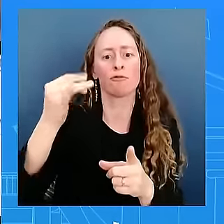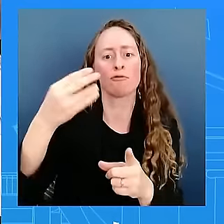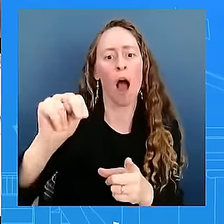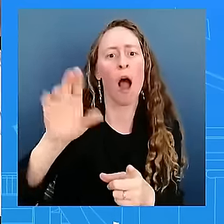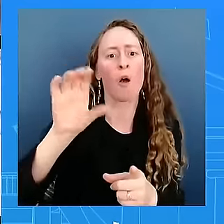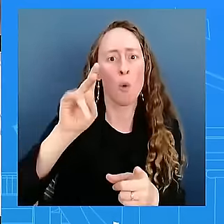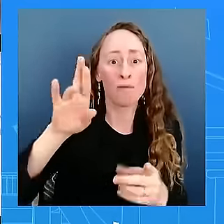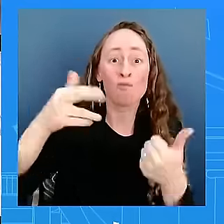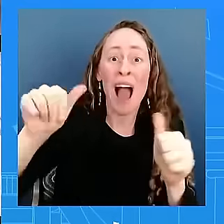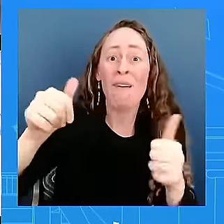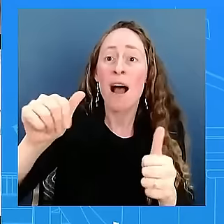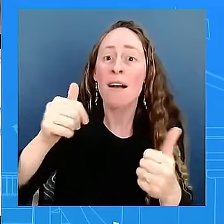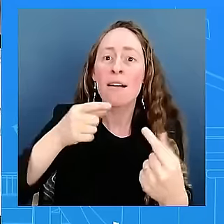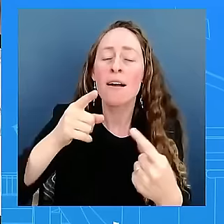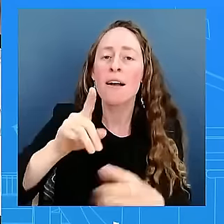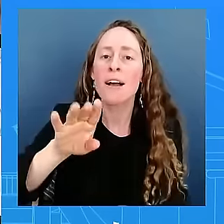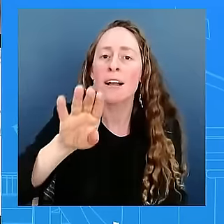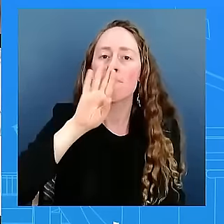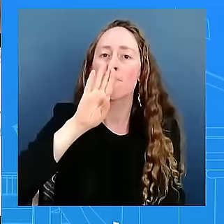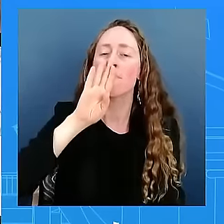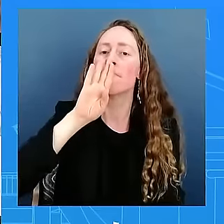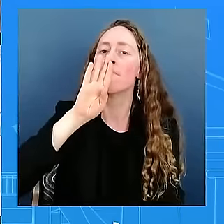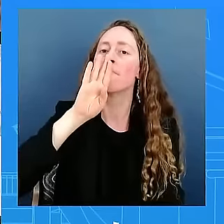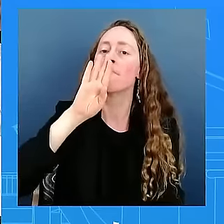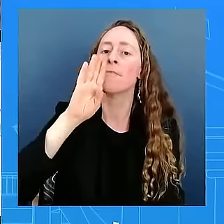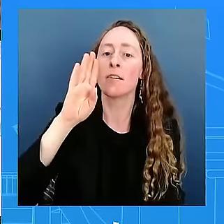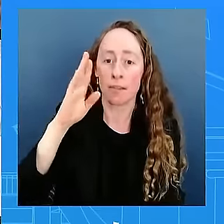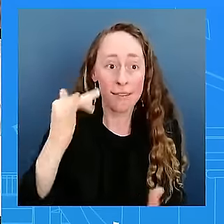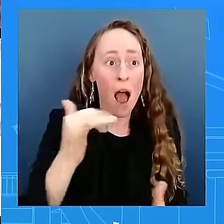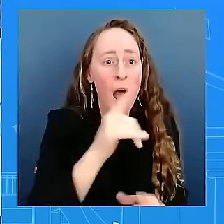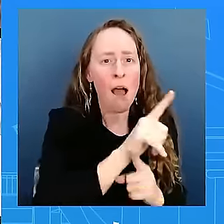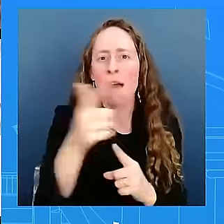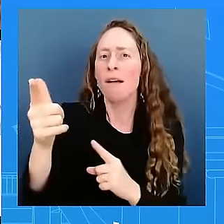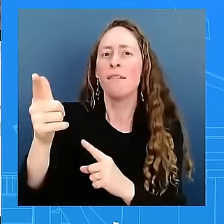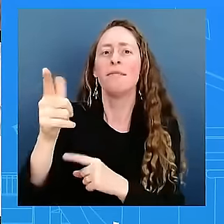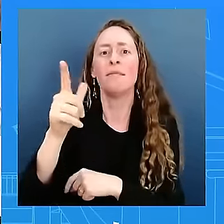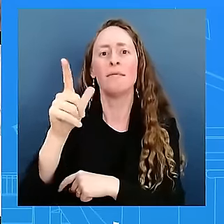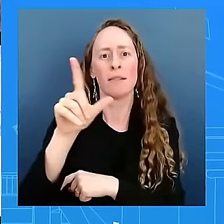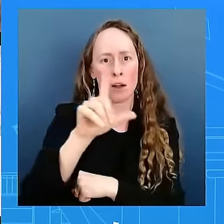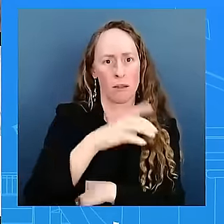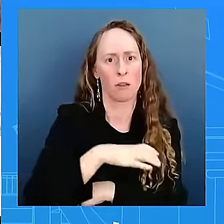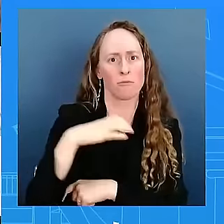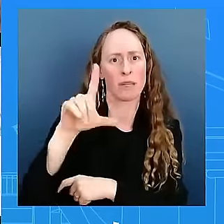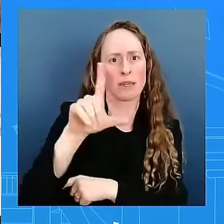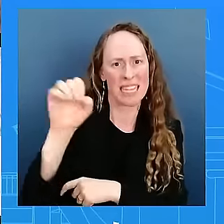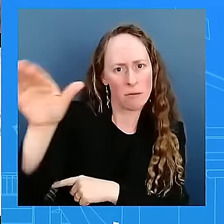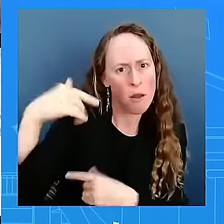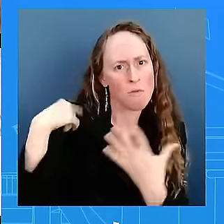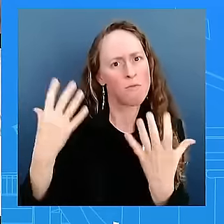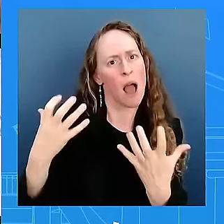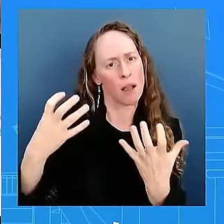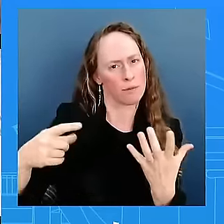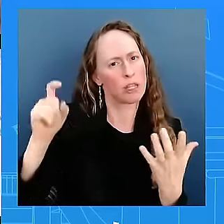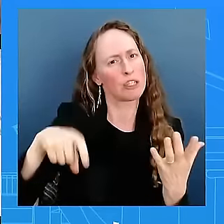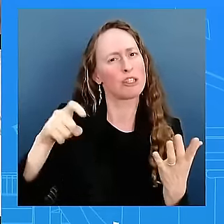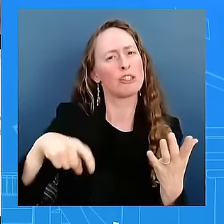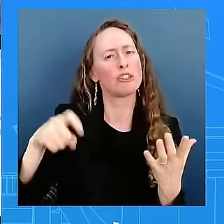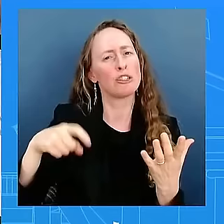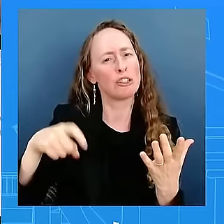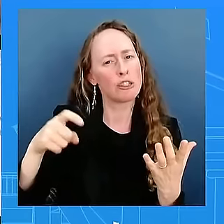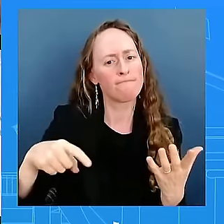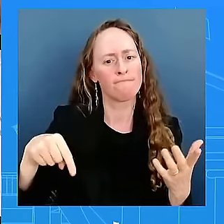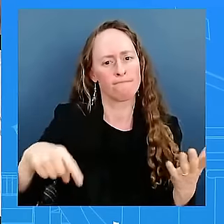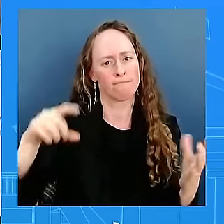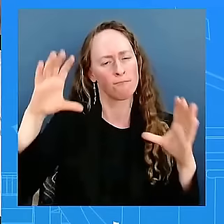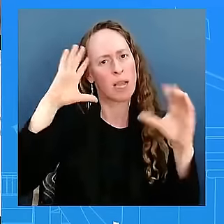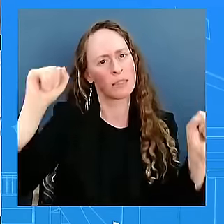still alive, she urged, along with advocates for President Biden, to take executive action. Although the White House has repeatedly said that the president's position is that